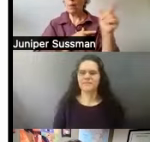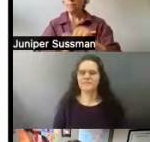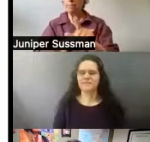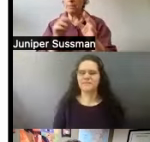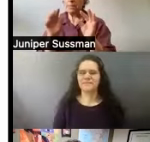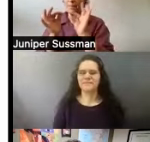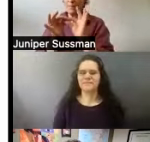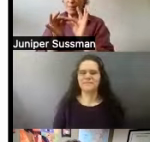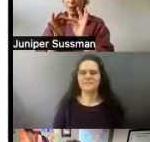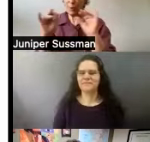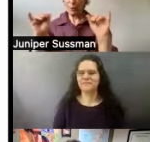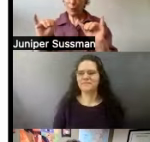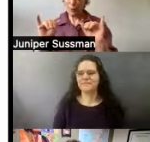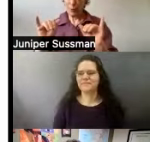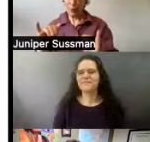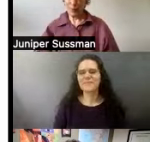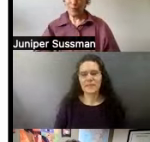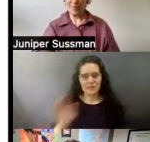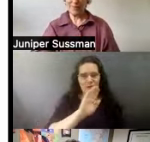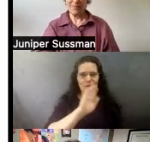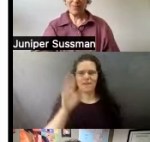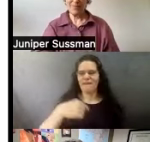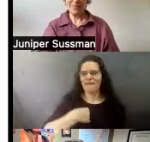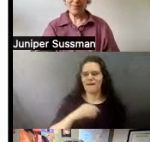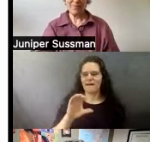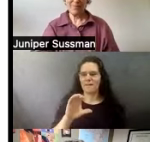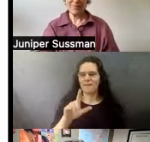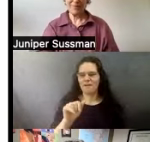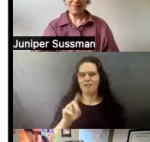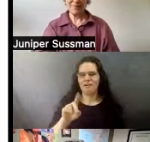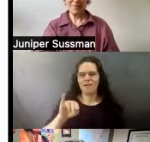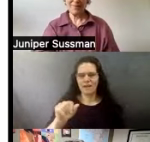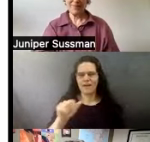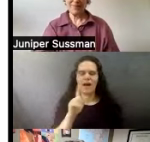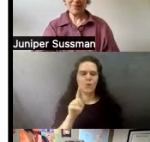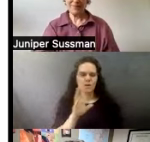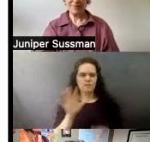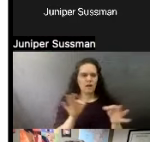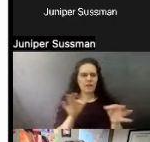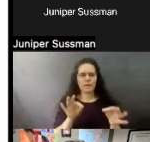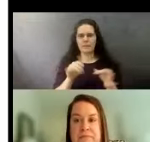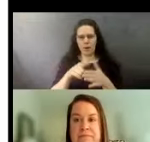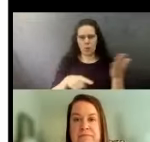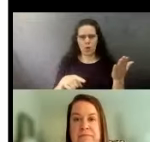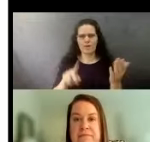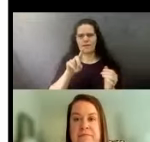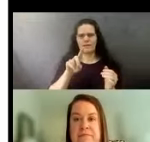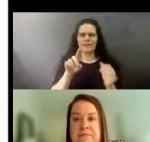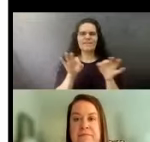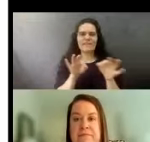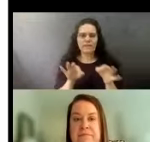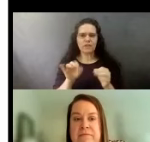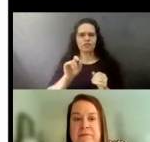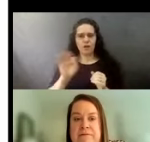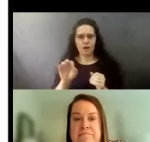Sure, this is Claudia, and I'm going to talk a little bit about the definition of disabilities under the